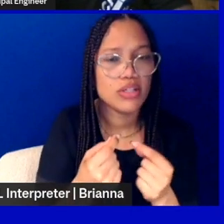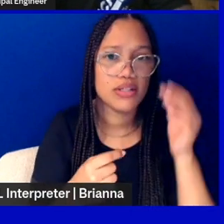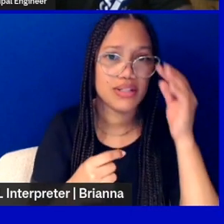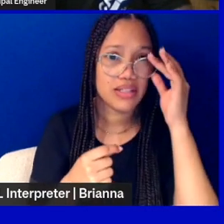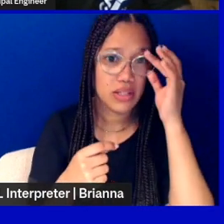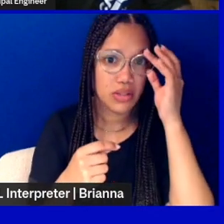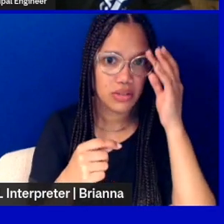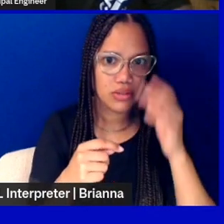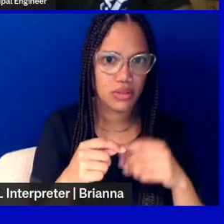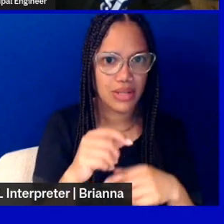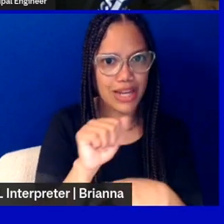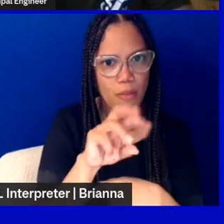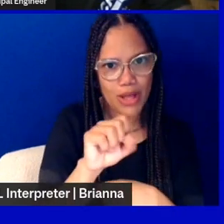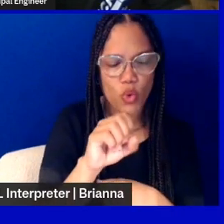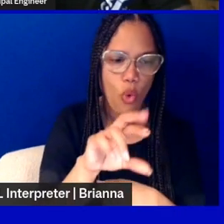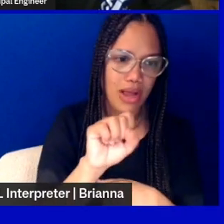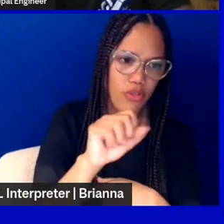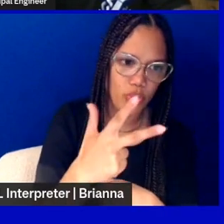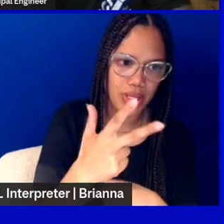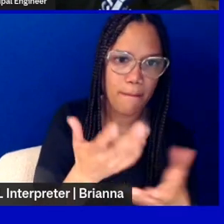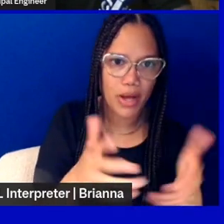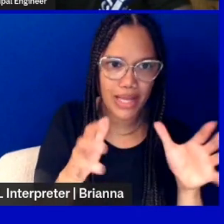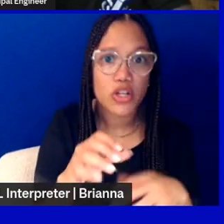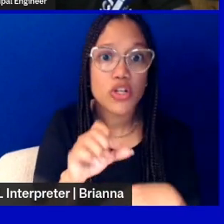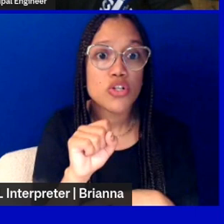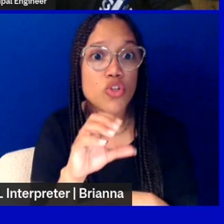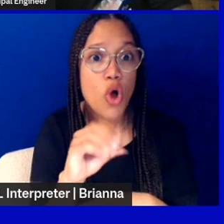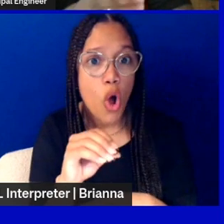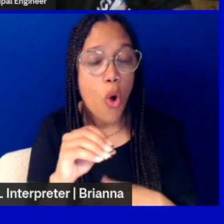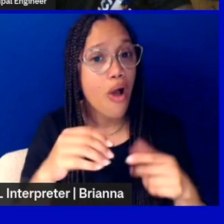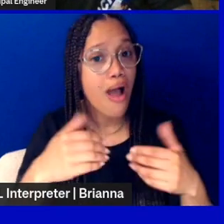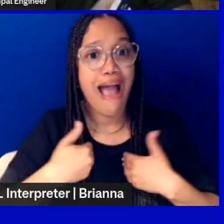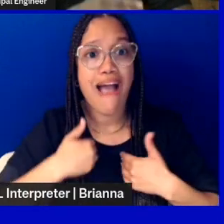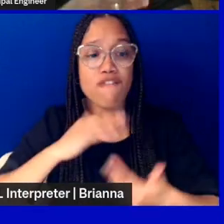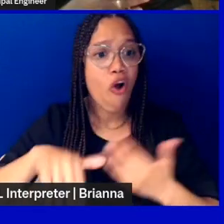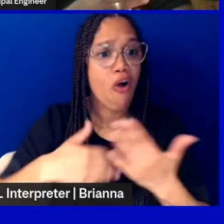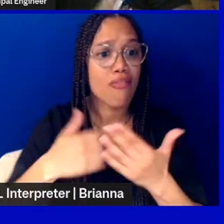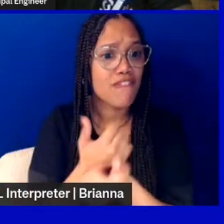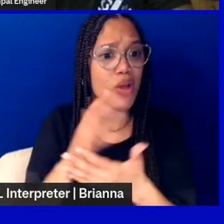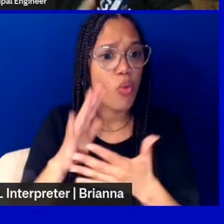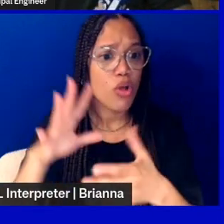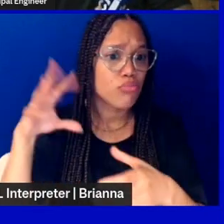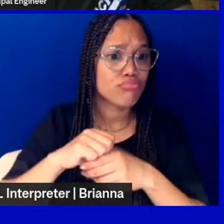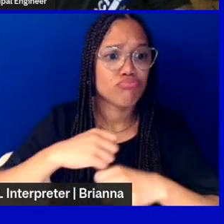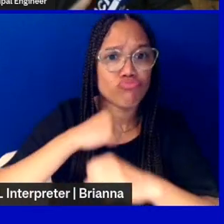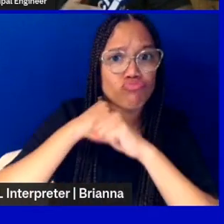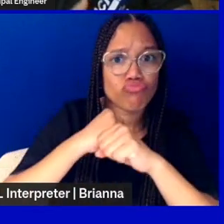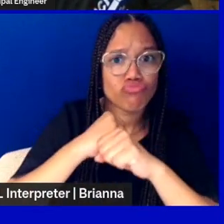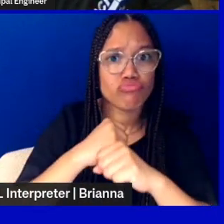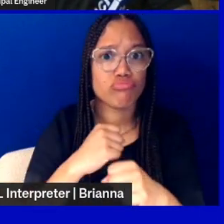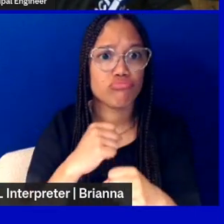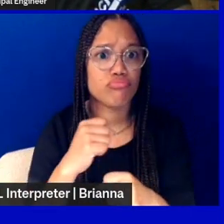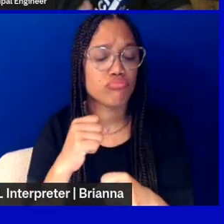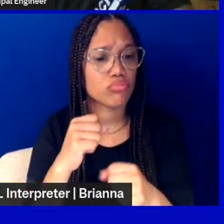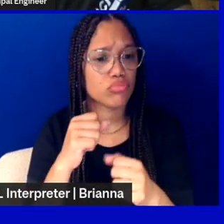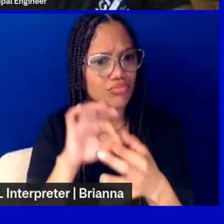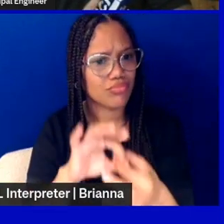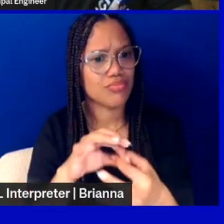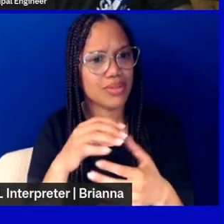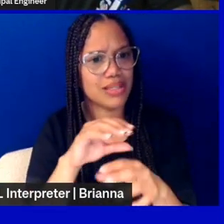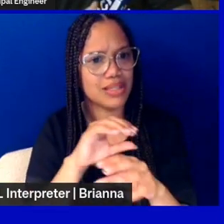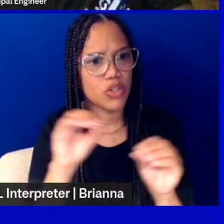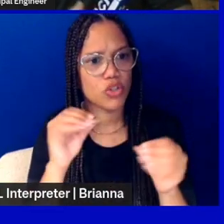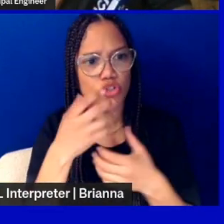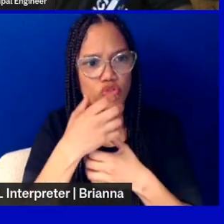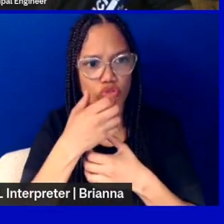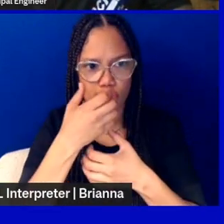the flow is going to be encrypted and the zero trust model over here. So you can use both Vault as well as the AWS IAM role